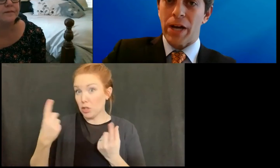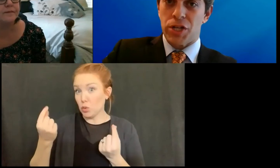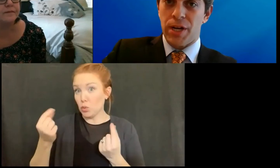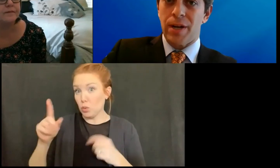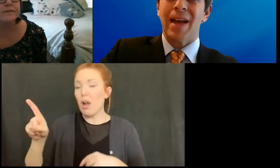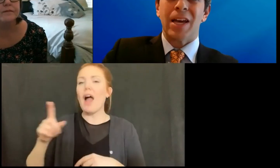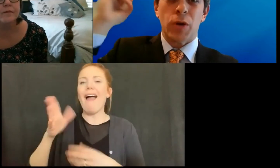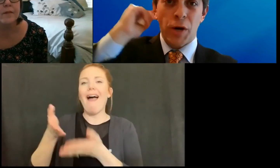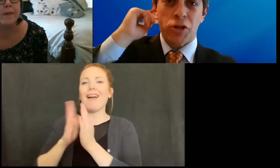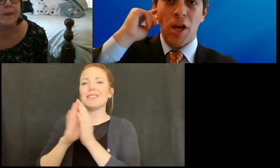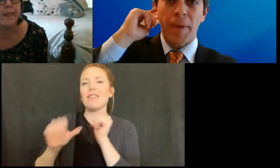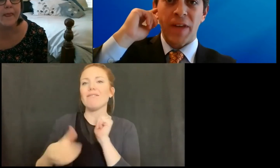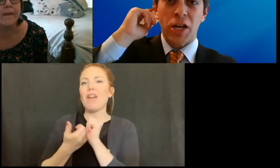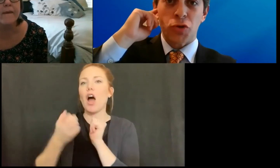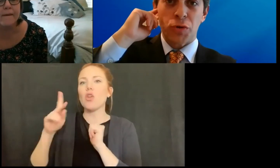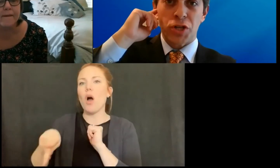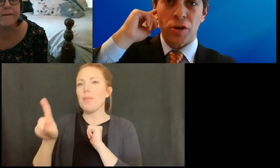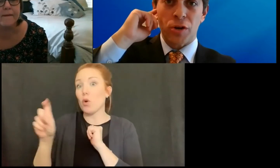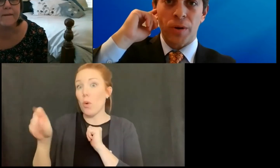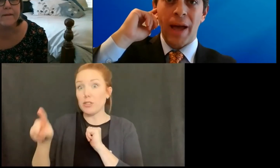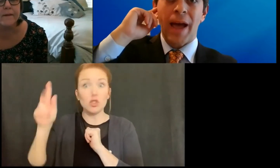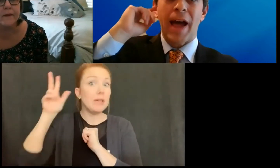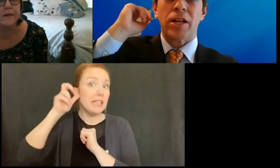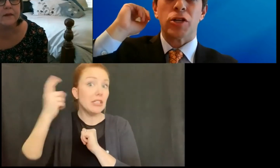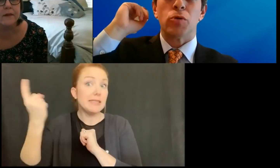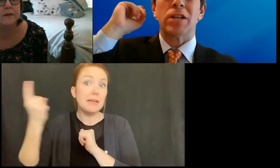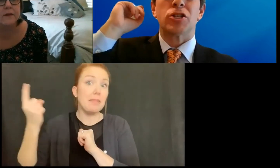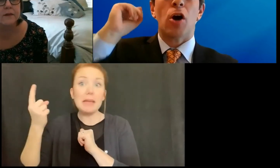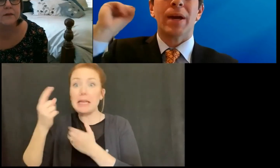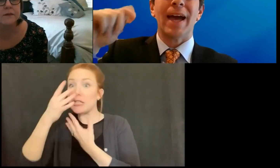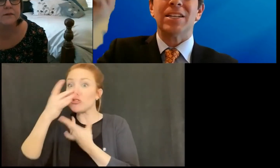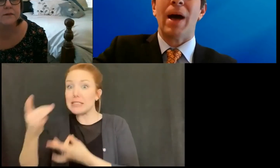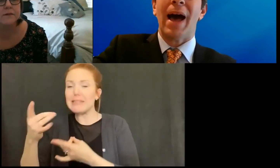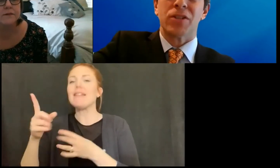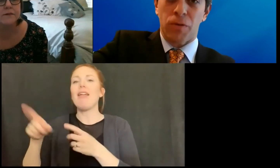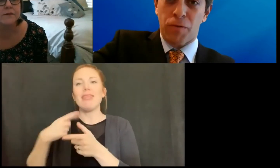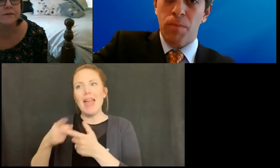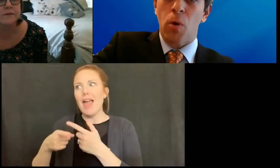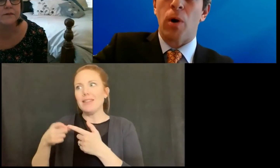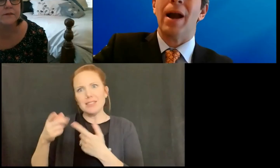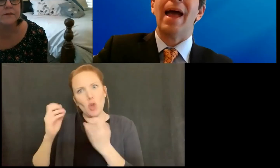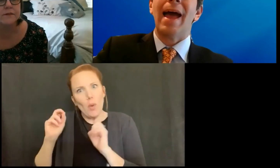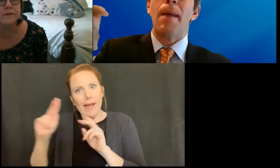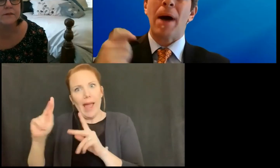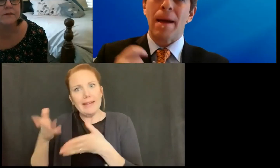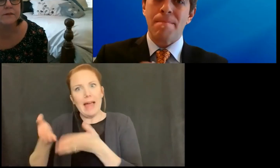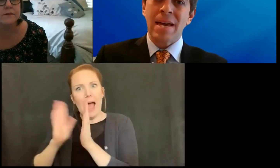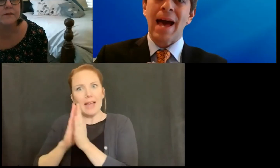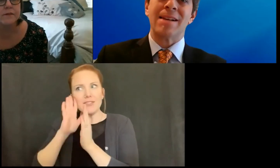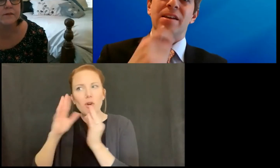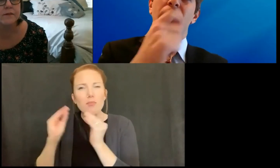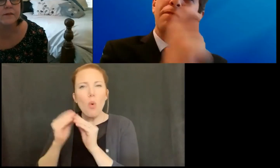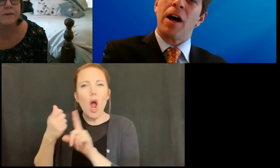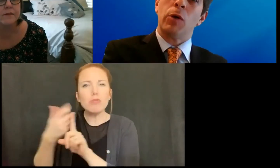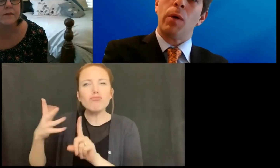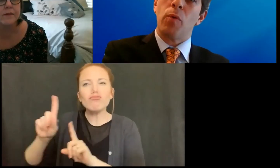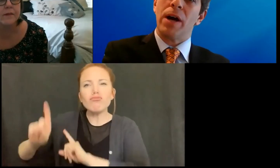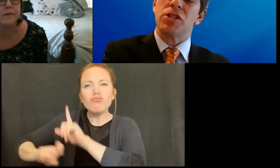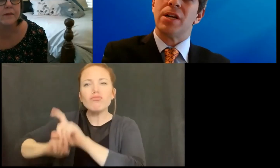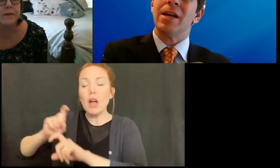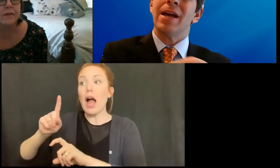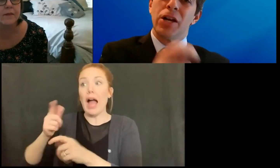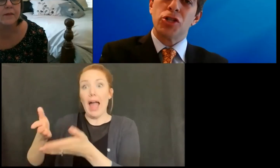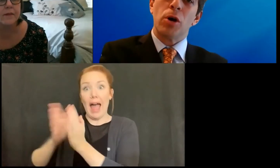follow-up question. You hear something that interests you, and it's okay to ask for more. And by me asking a